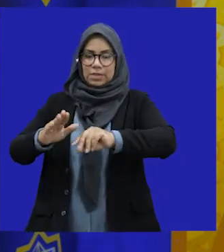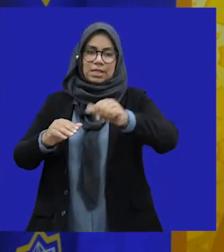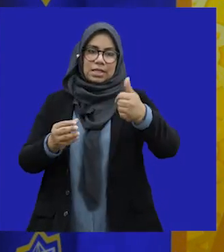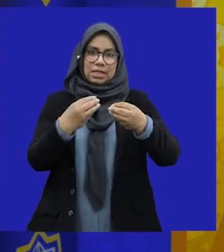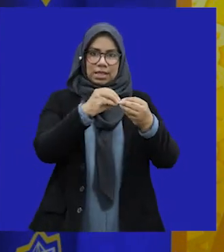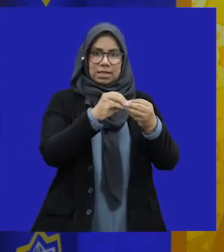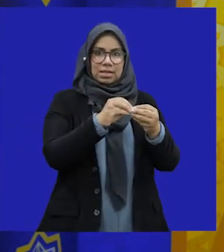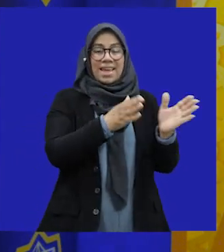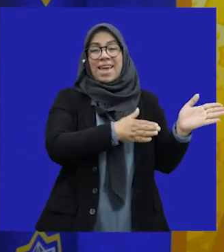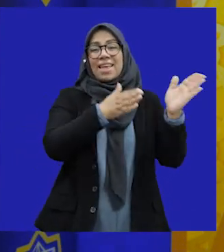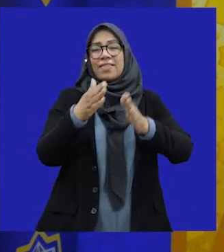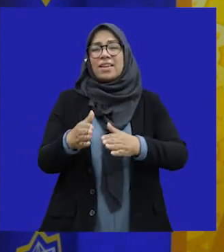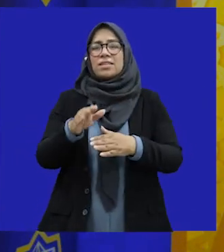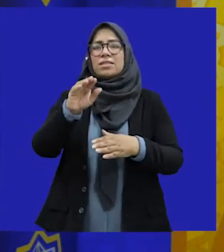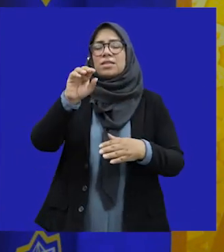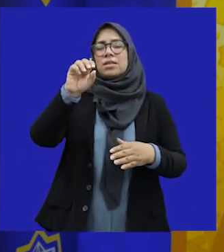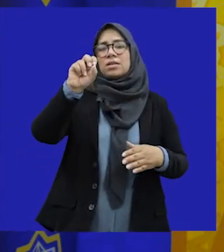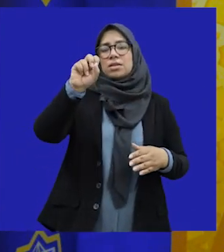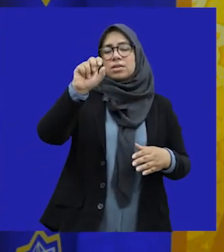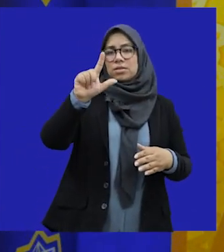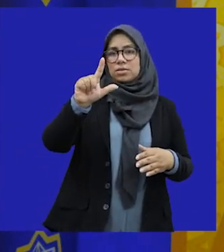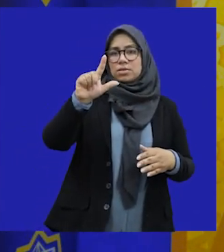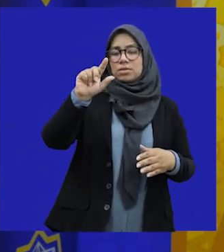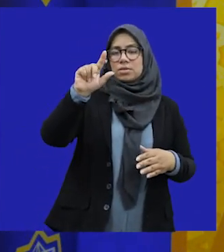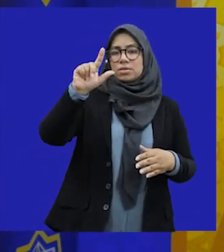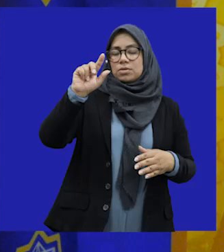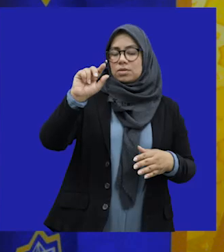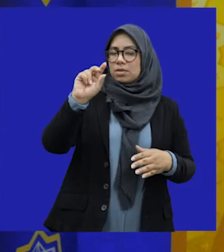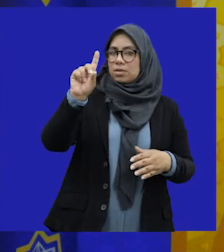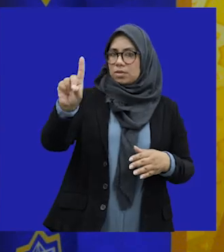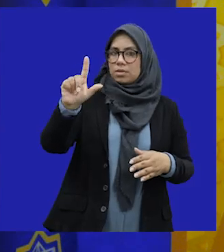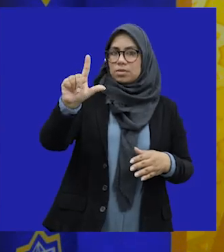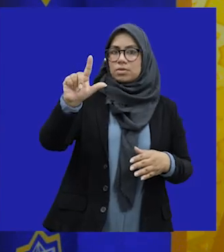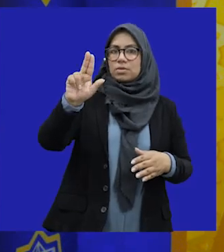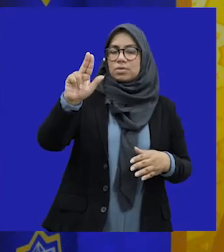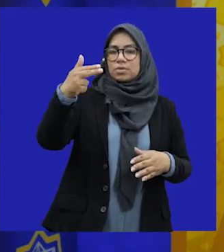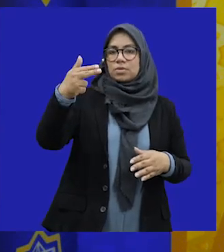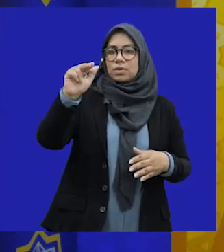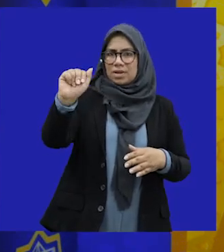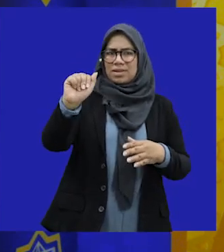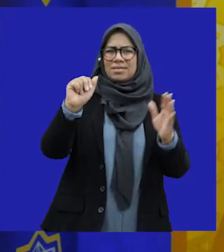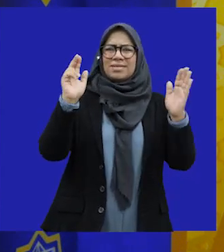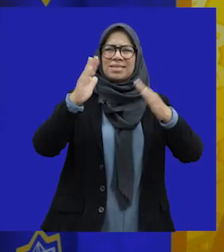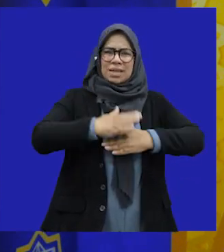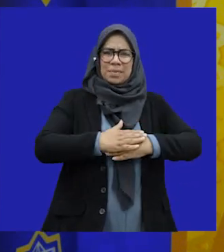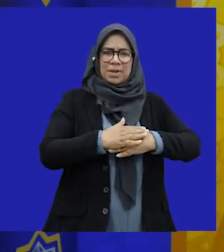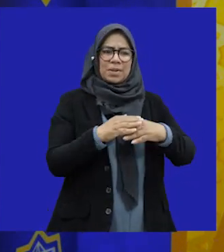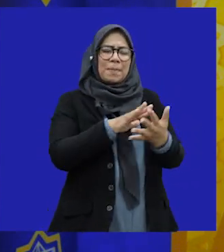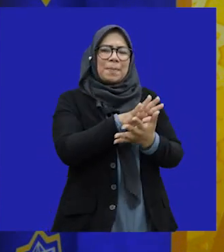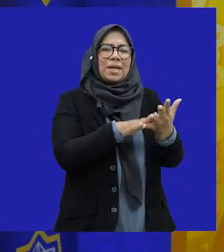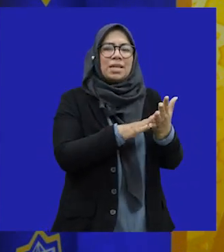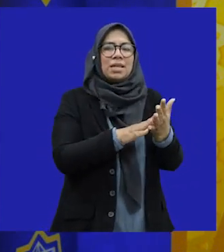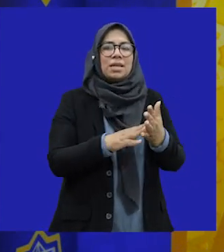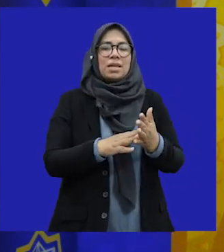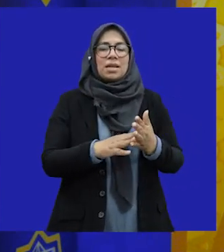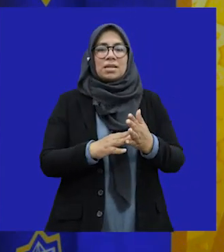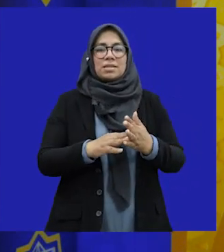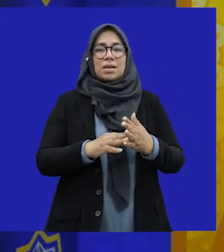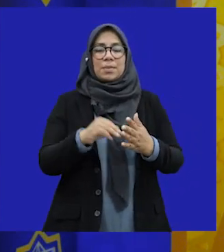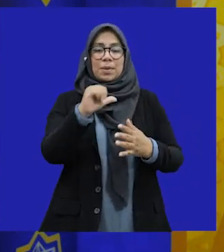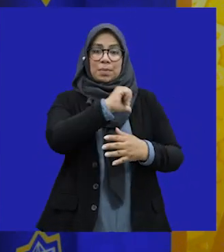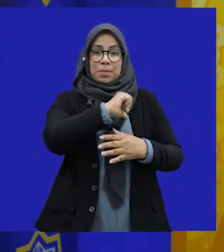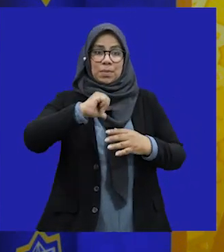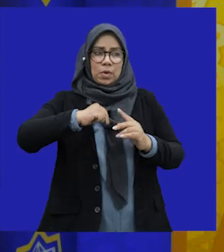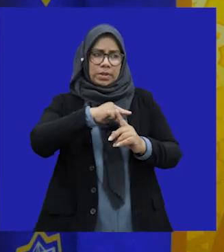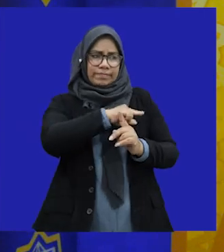Salatul Duha begins after the sun has risen and until